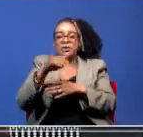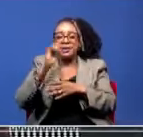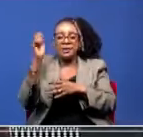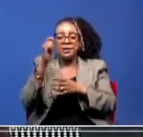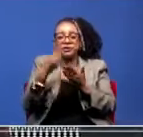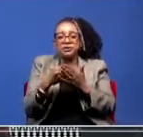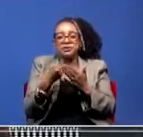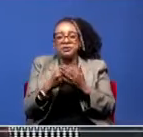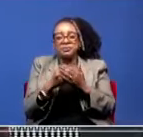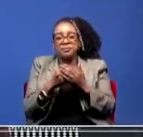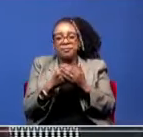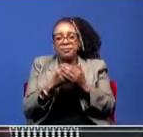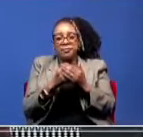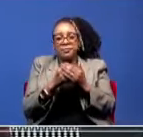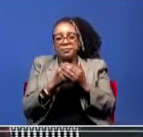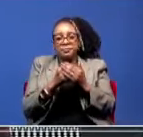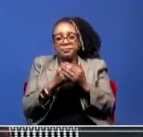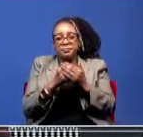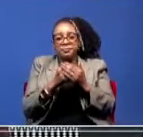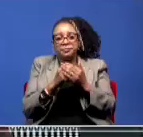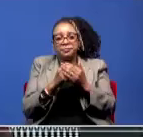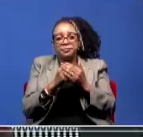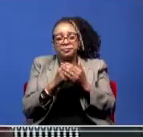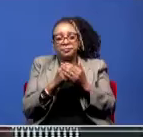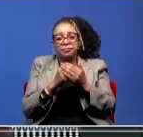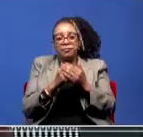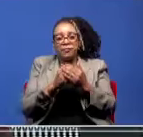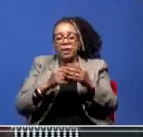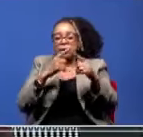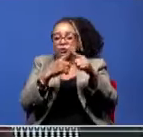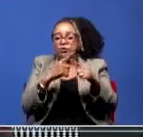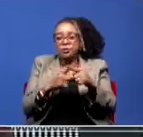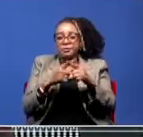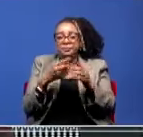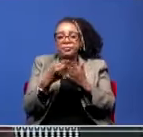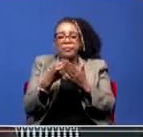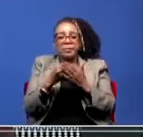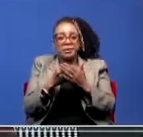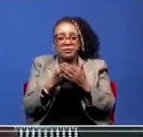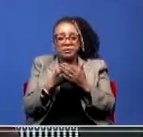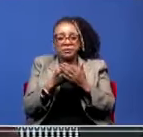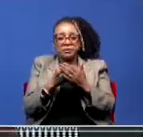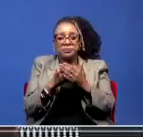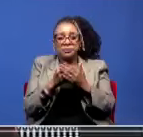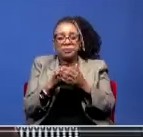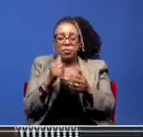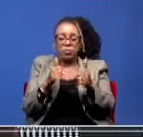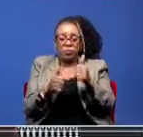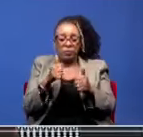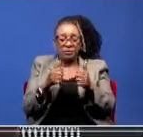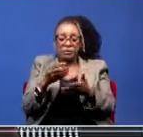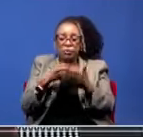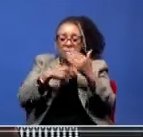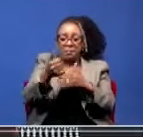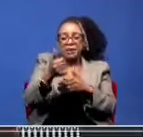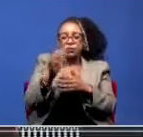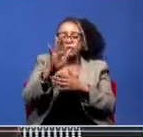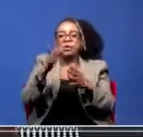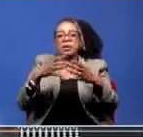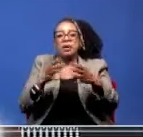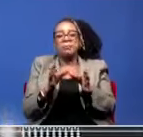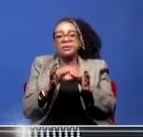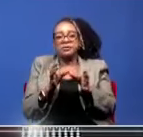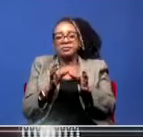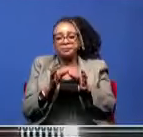shillings. Request was the total amount of money paid to your company